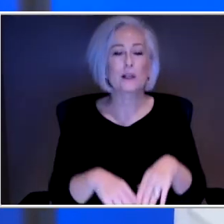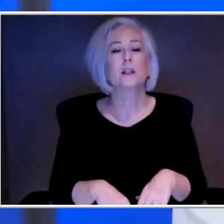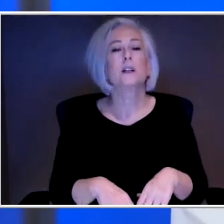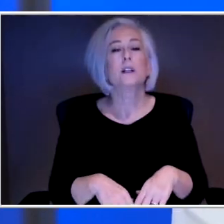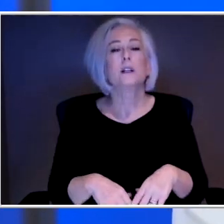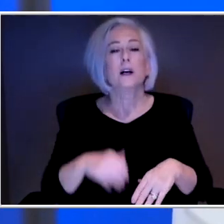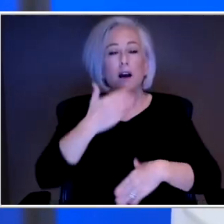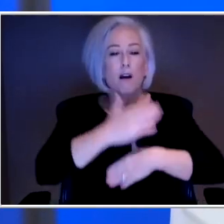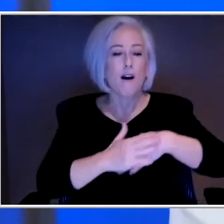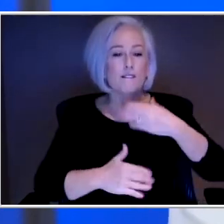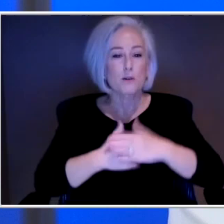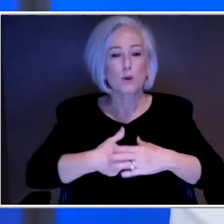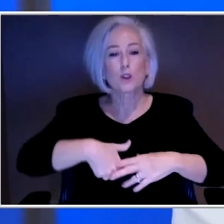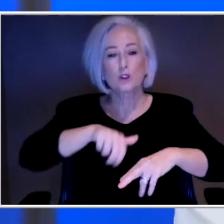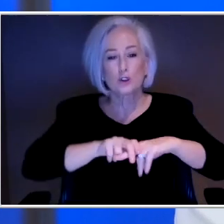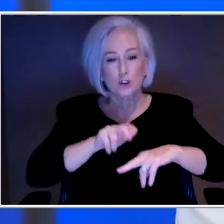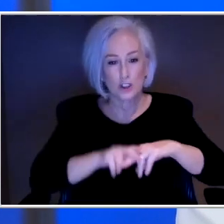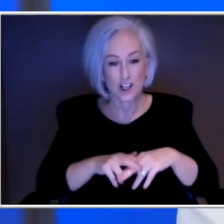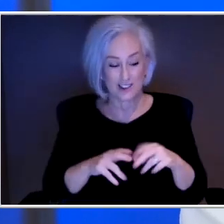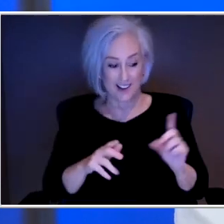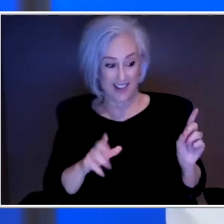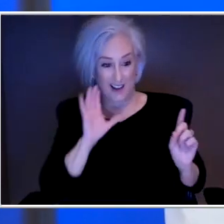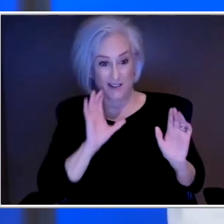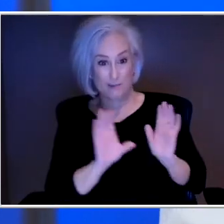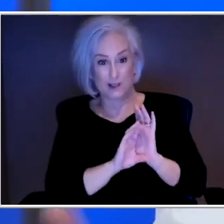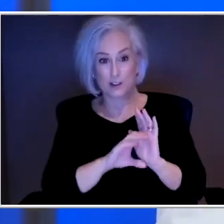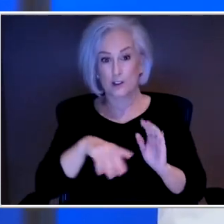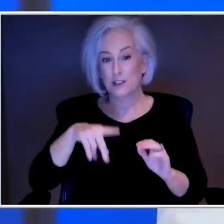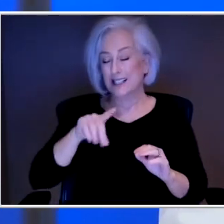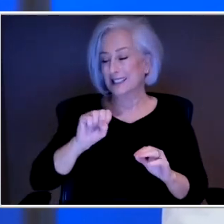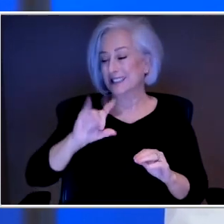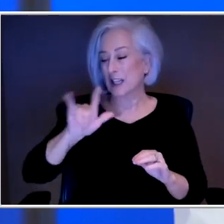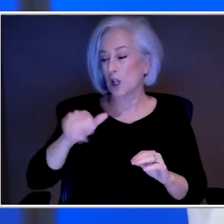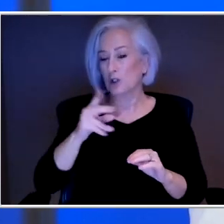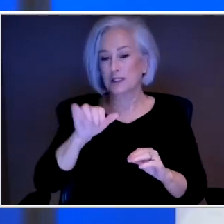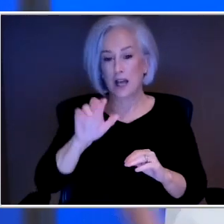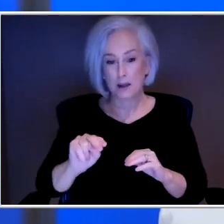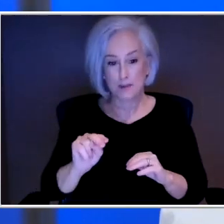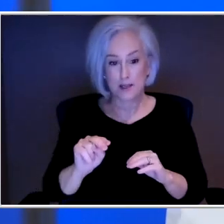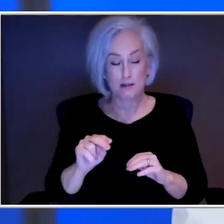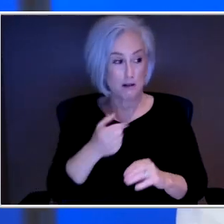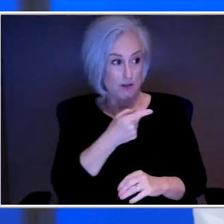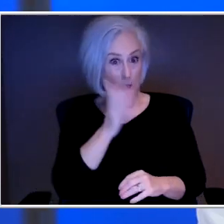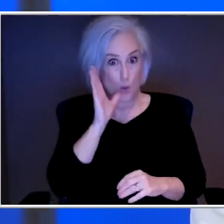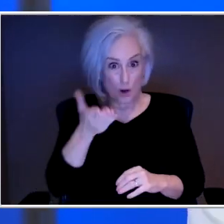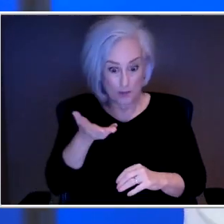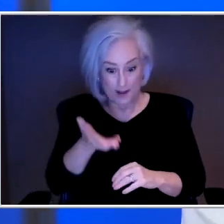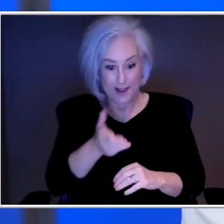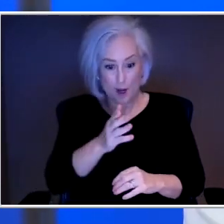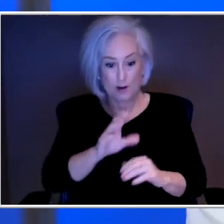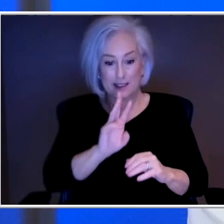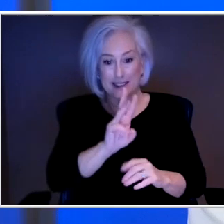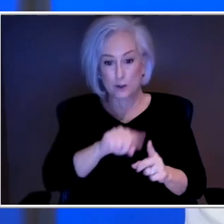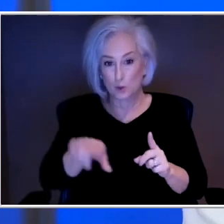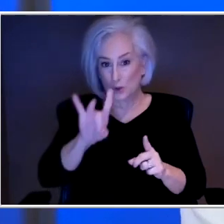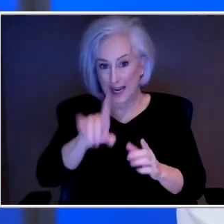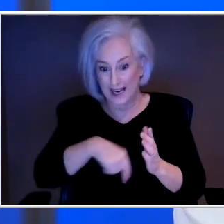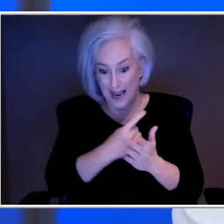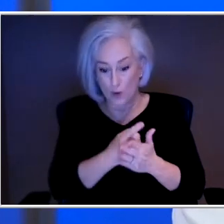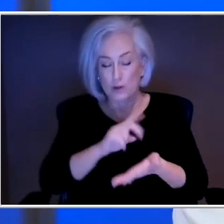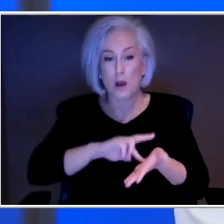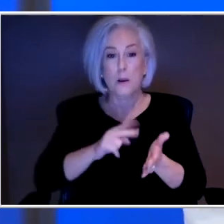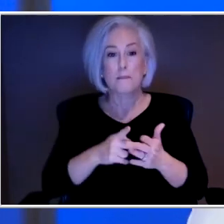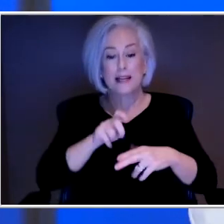that picture was showing, they're going to be there for 6 to 8 hours. And so they may want to lay down during that period, so a couch or blankets if they get